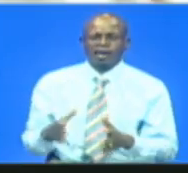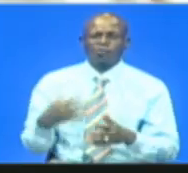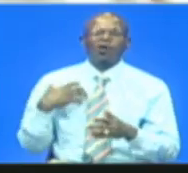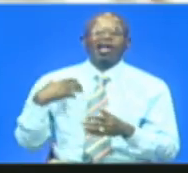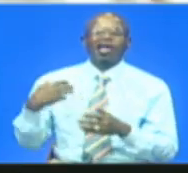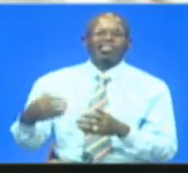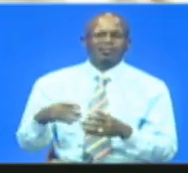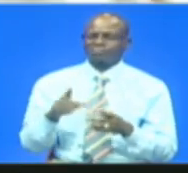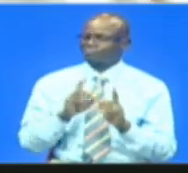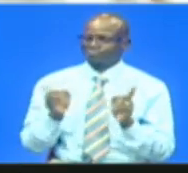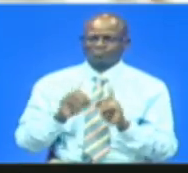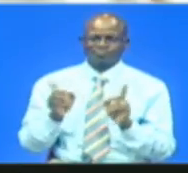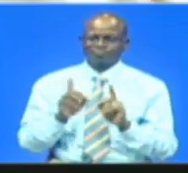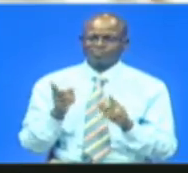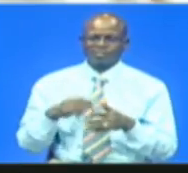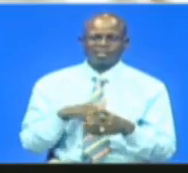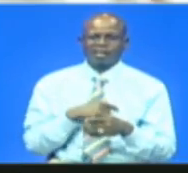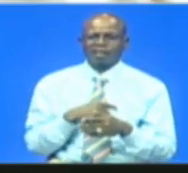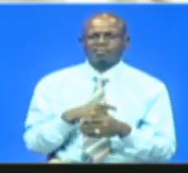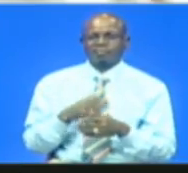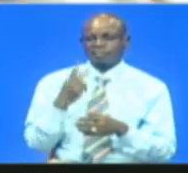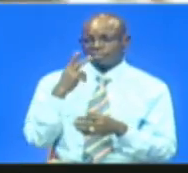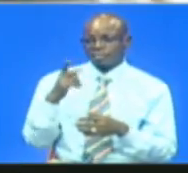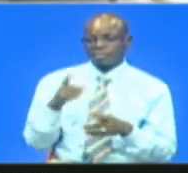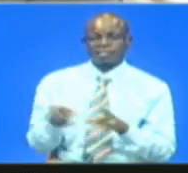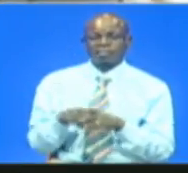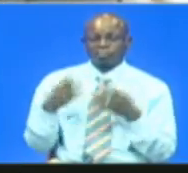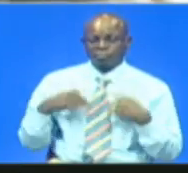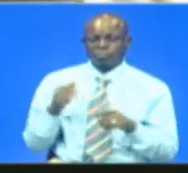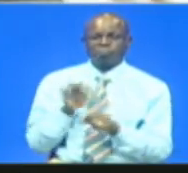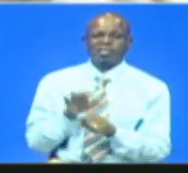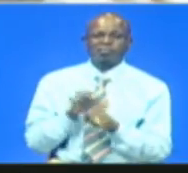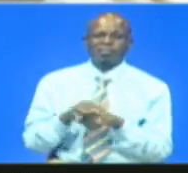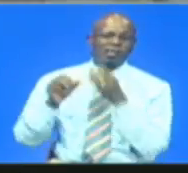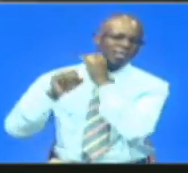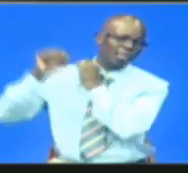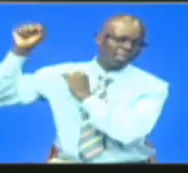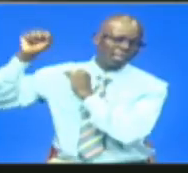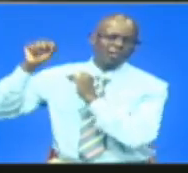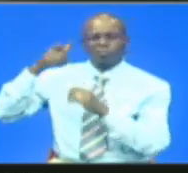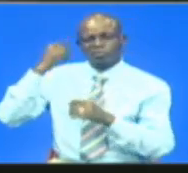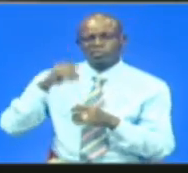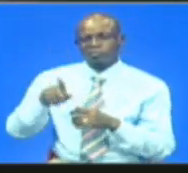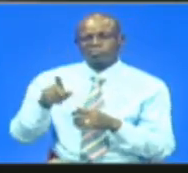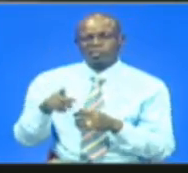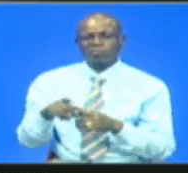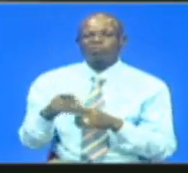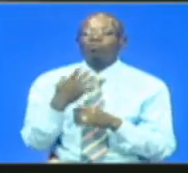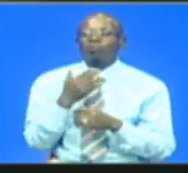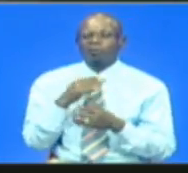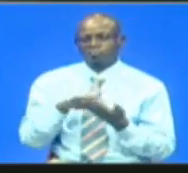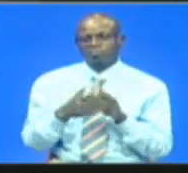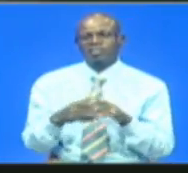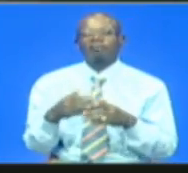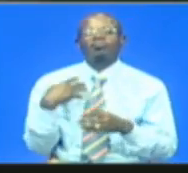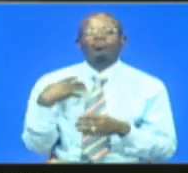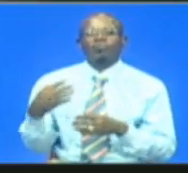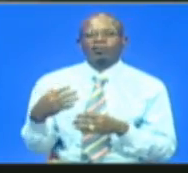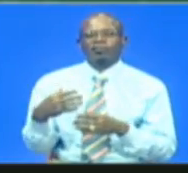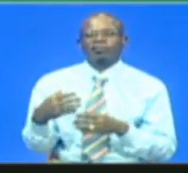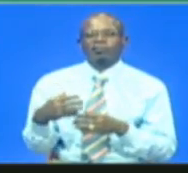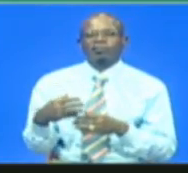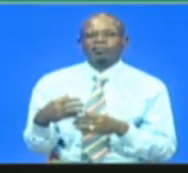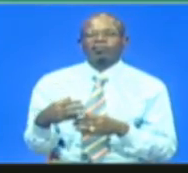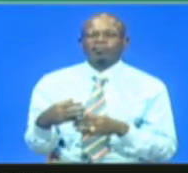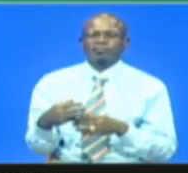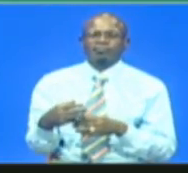cases we have to deal with of suicide in this country, out of this desperation, we must say no. Amidst the taxation wars with the